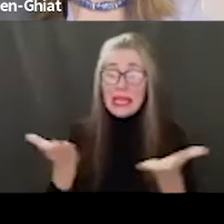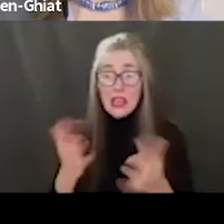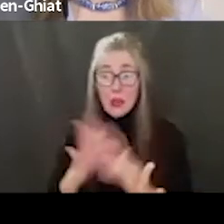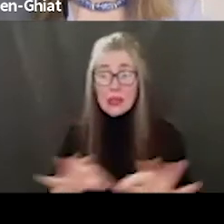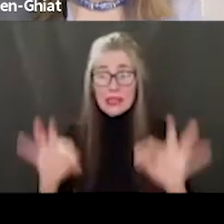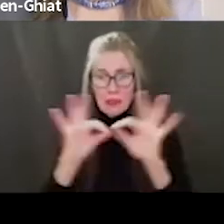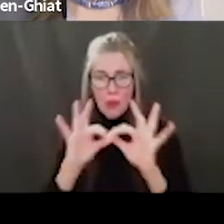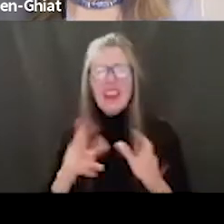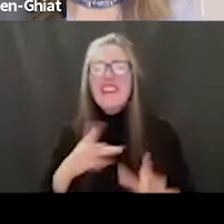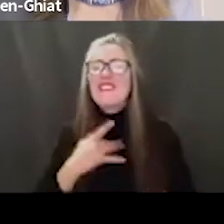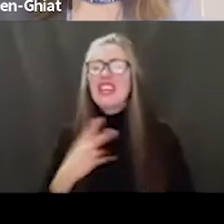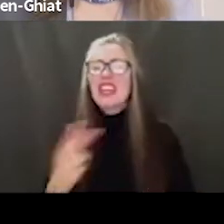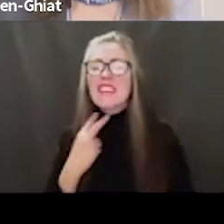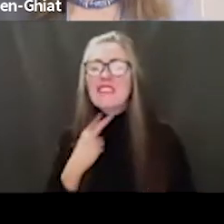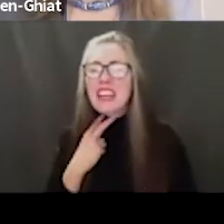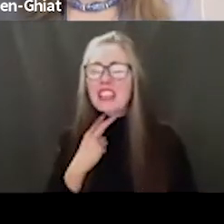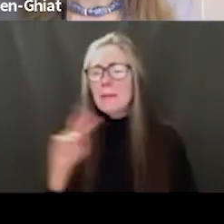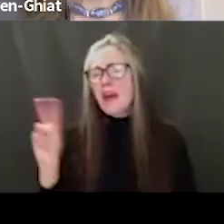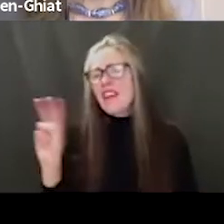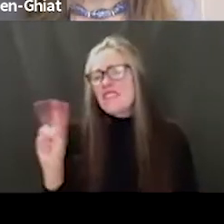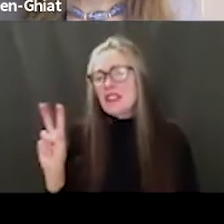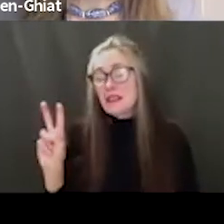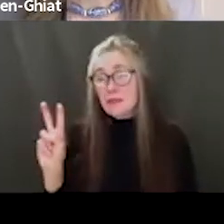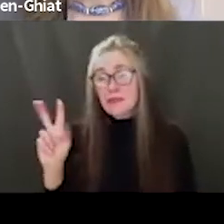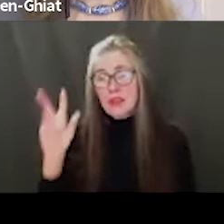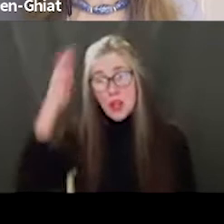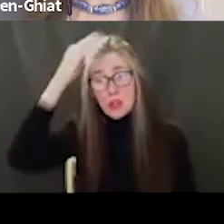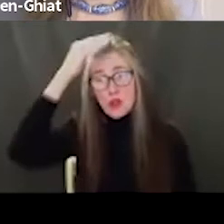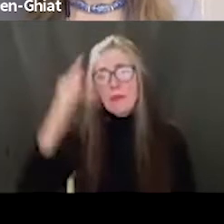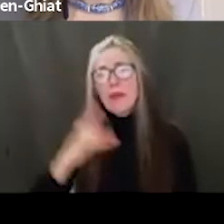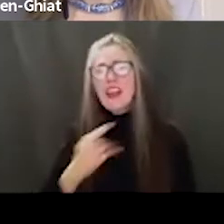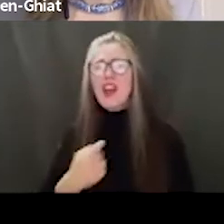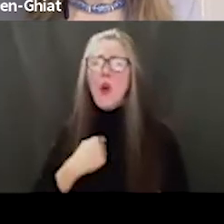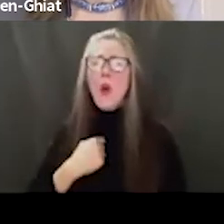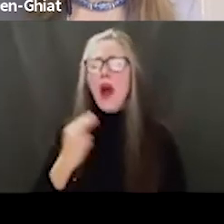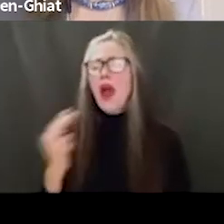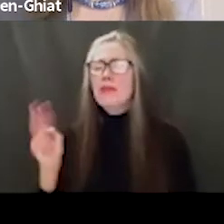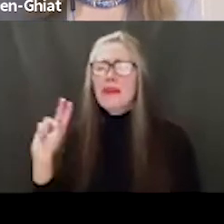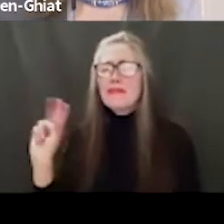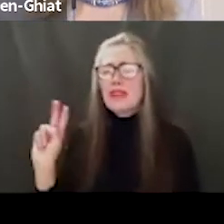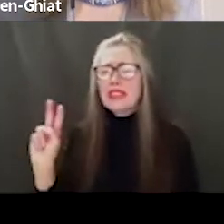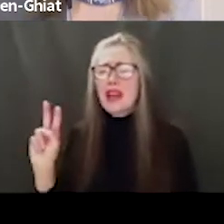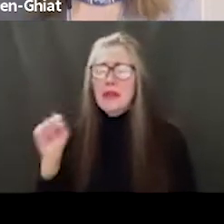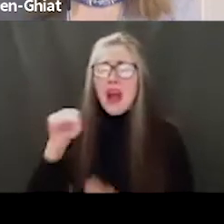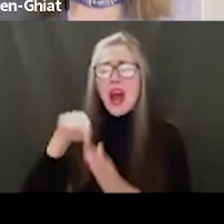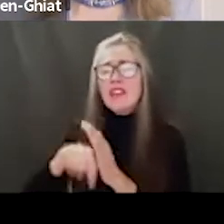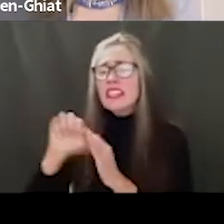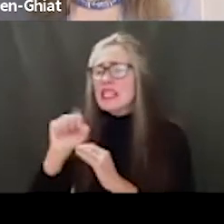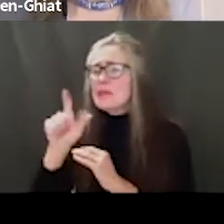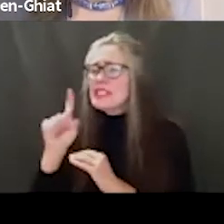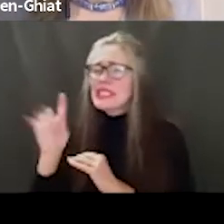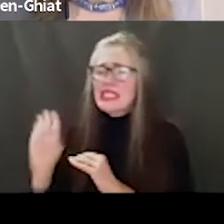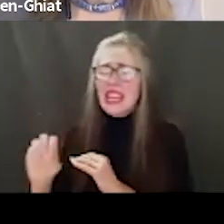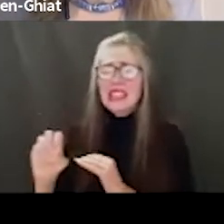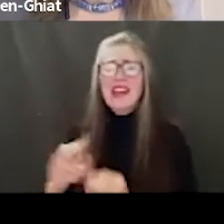the victimhood, that Trump, like all authoritarians, was always the victim of the deep state, the victim of